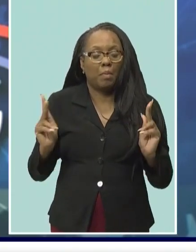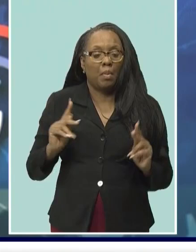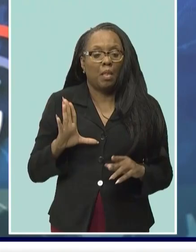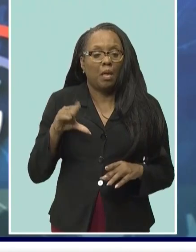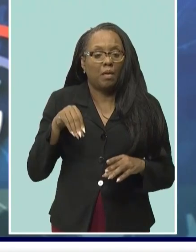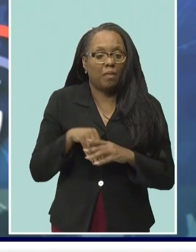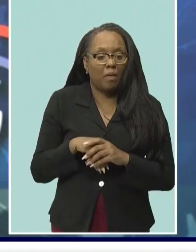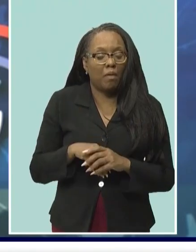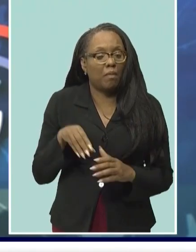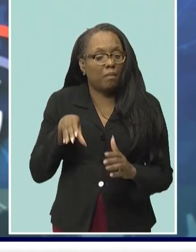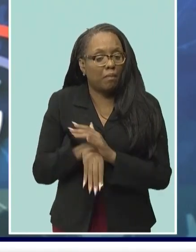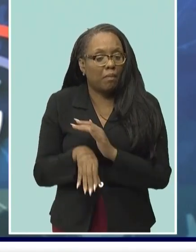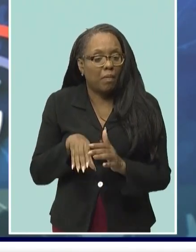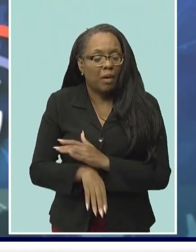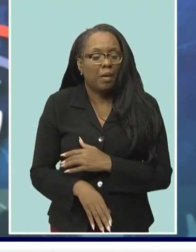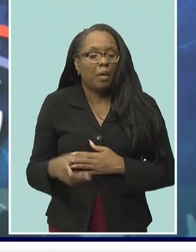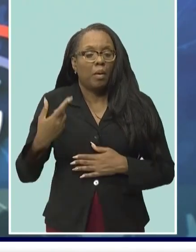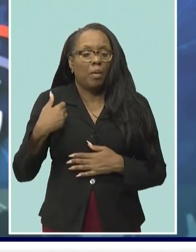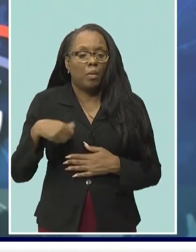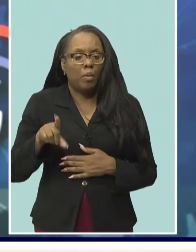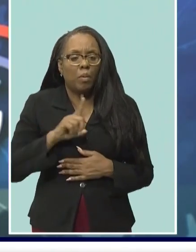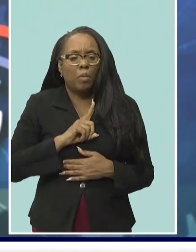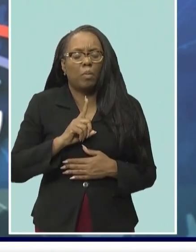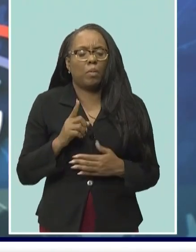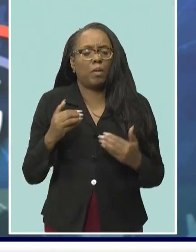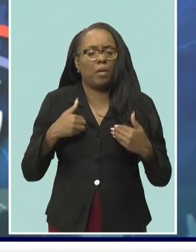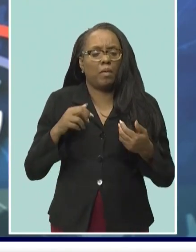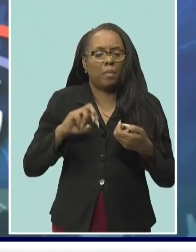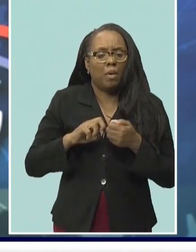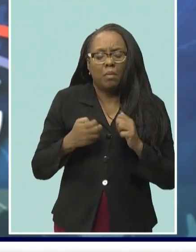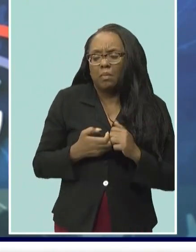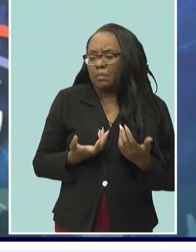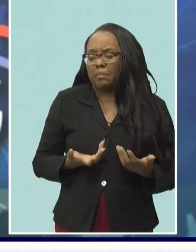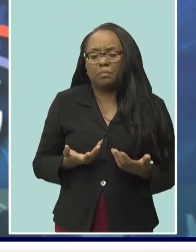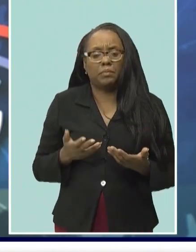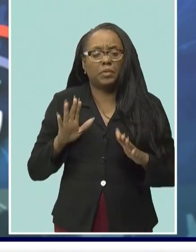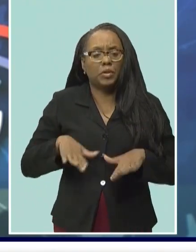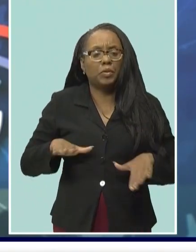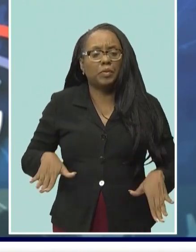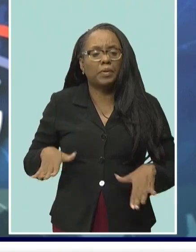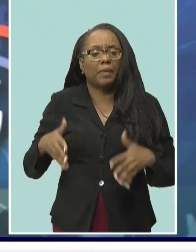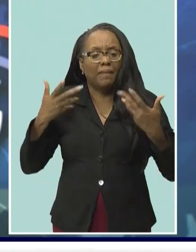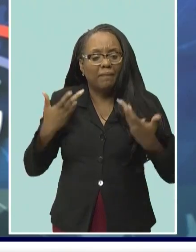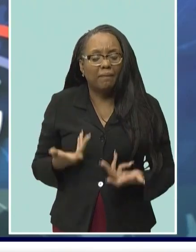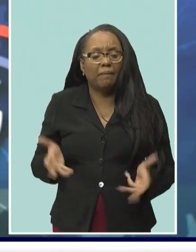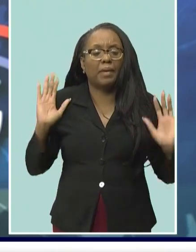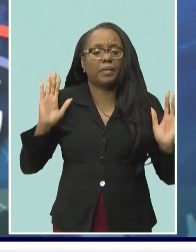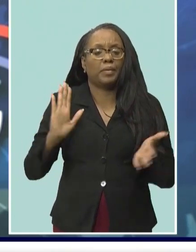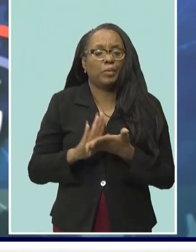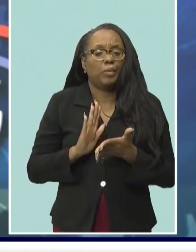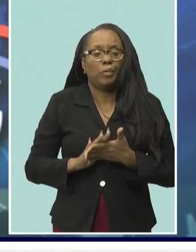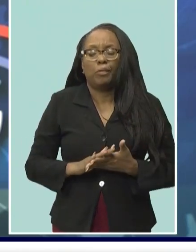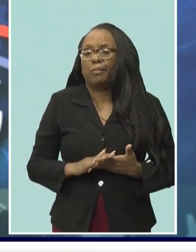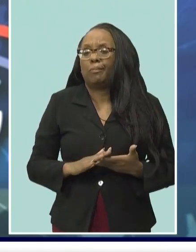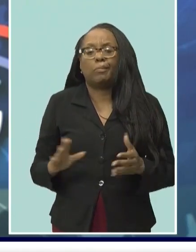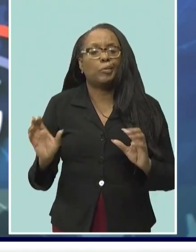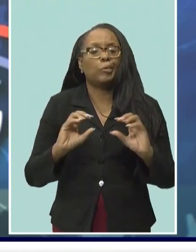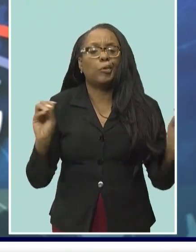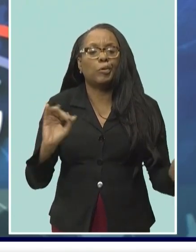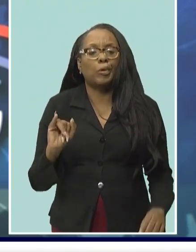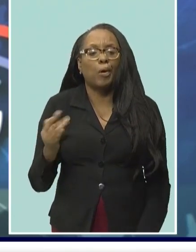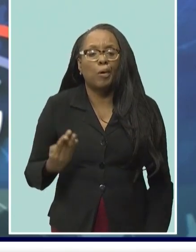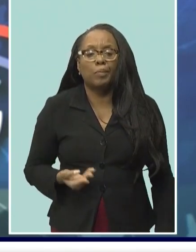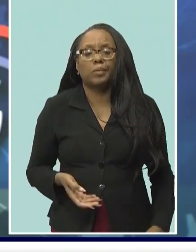She says the country is already facing the consequences of children leaving school with no jobs and no involvement in post-secondary